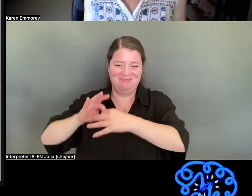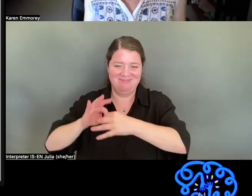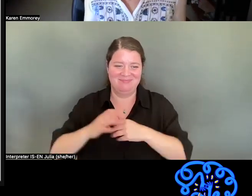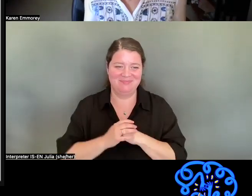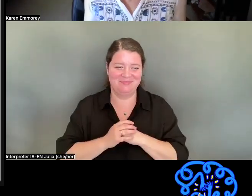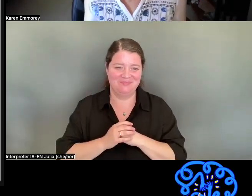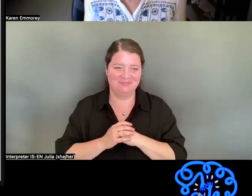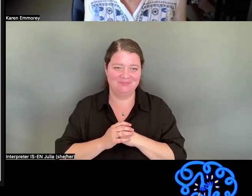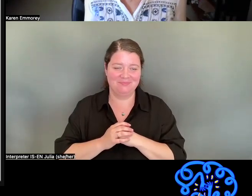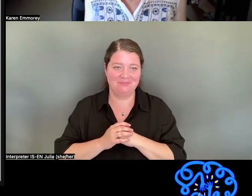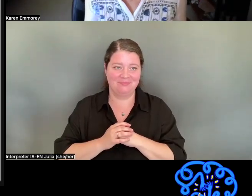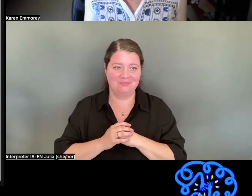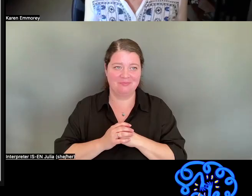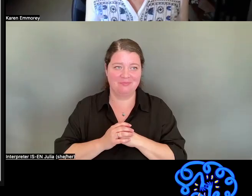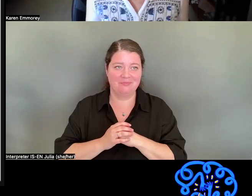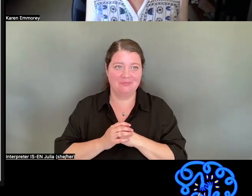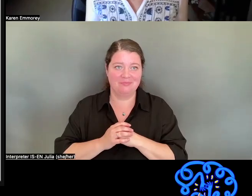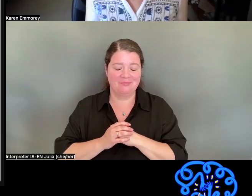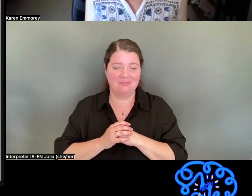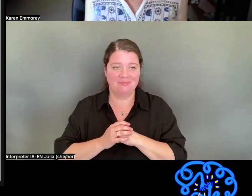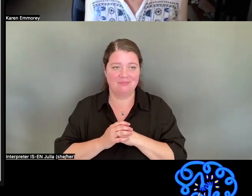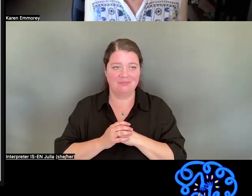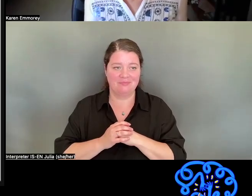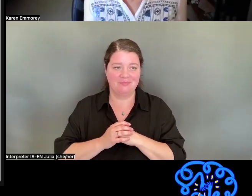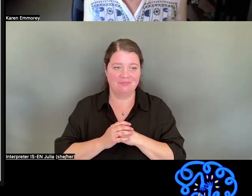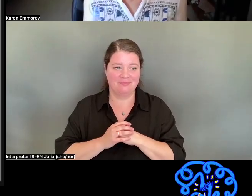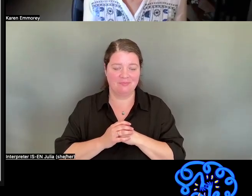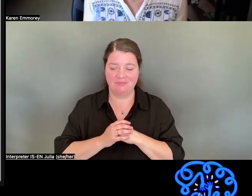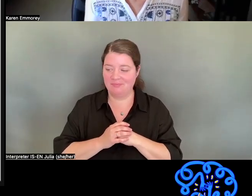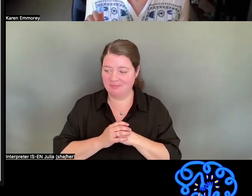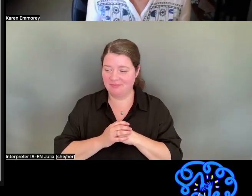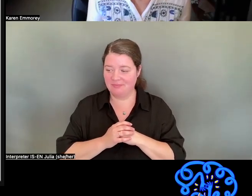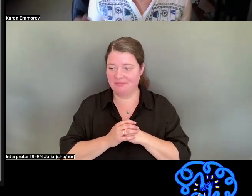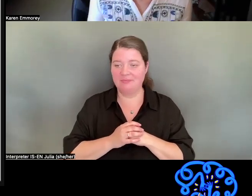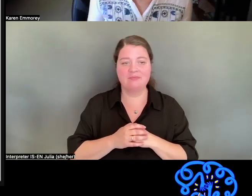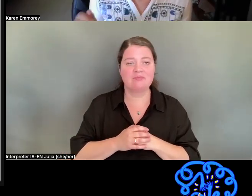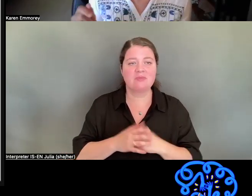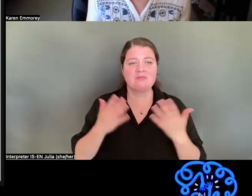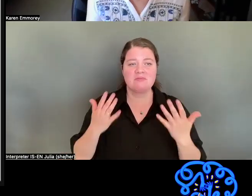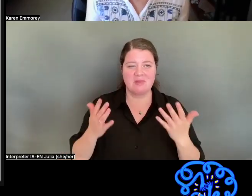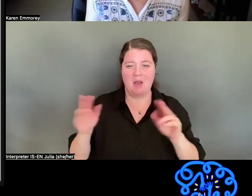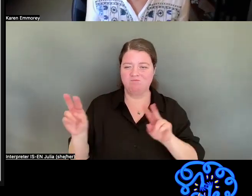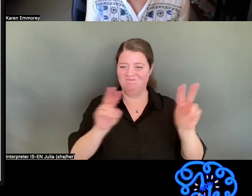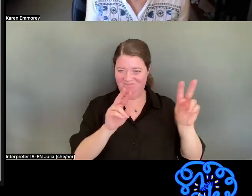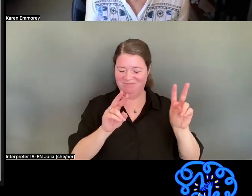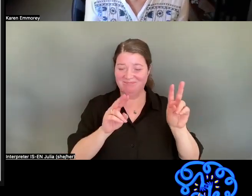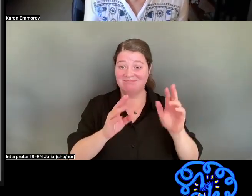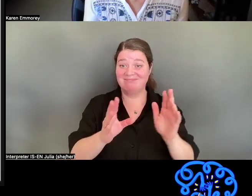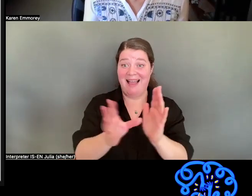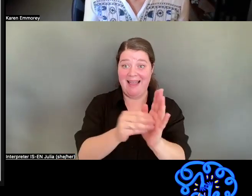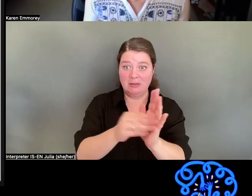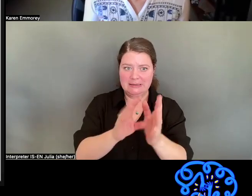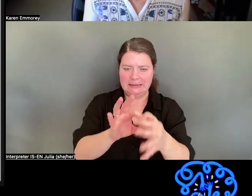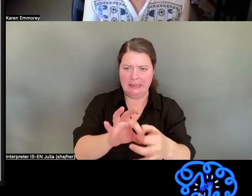So I want to turn now to looking at the impact of iconicity on processing.